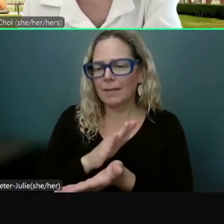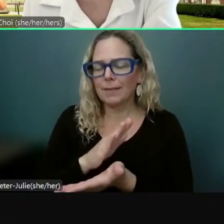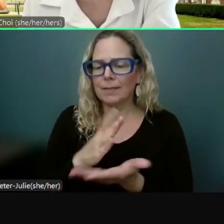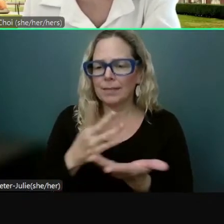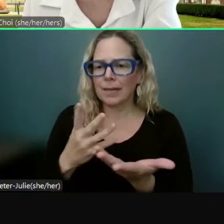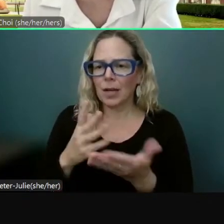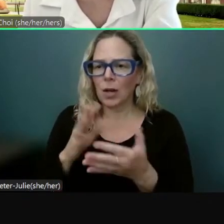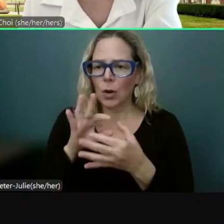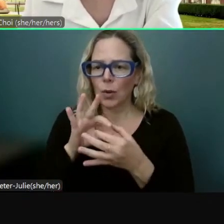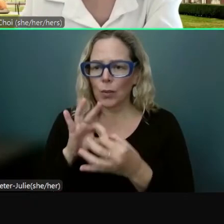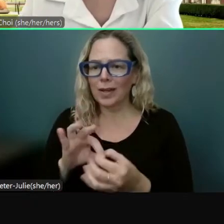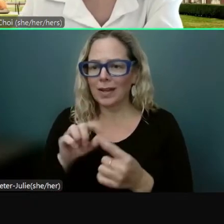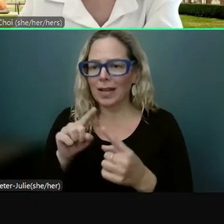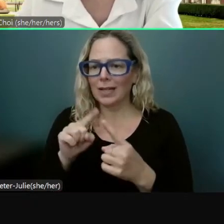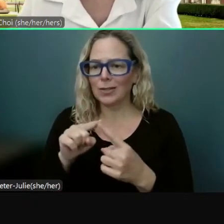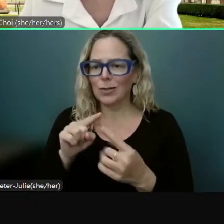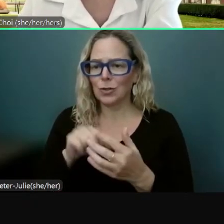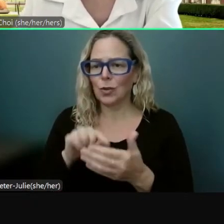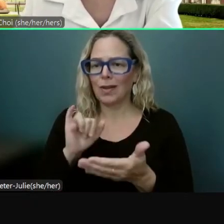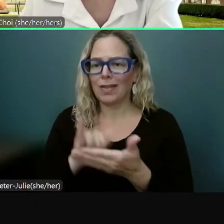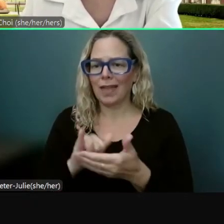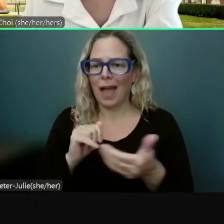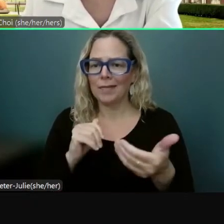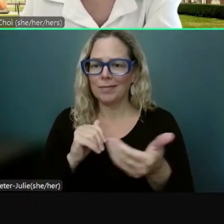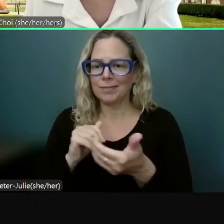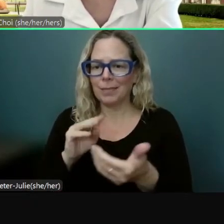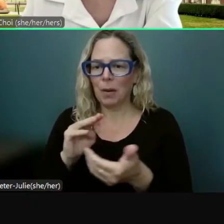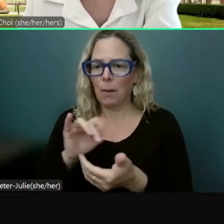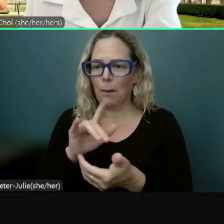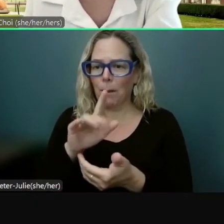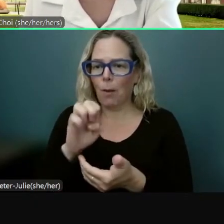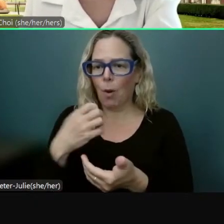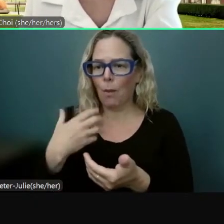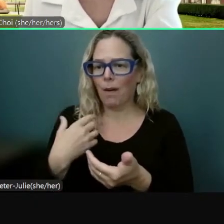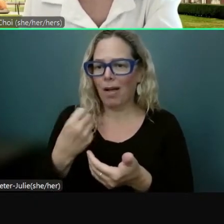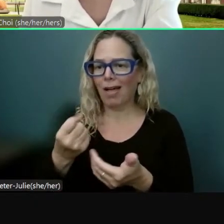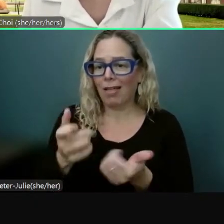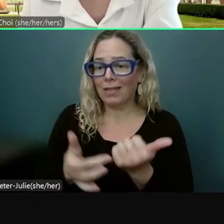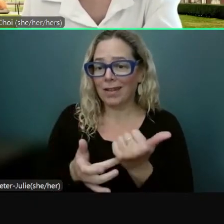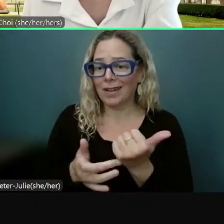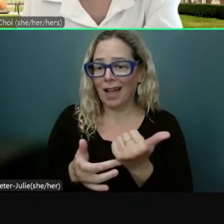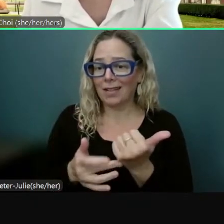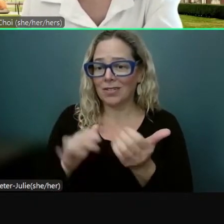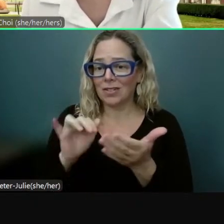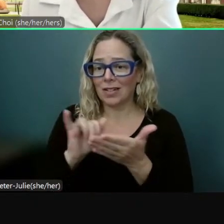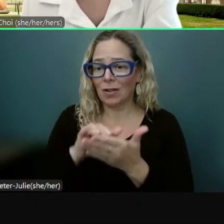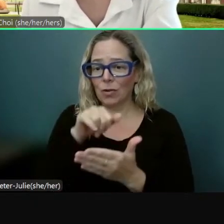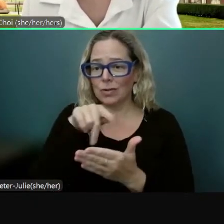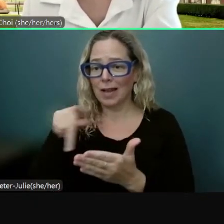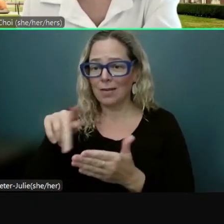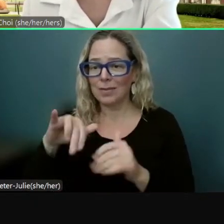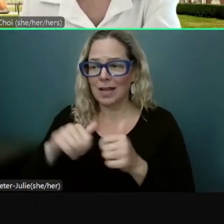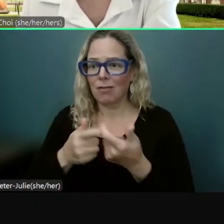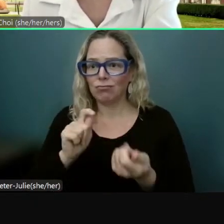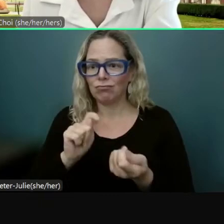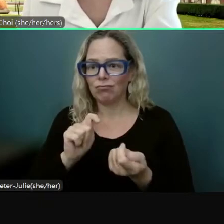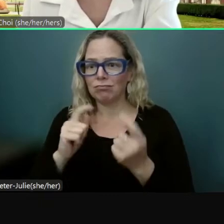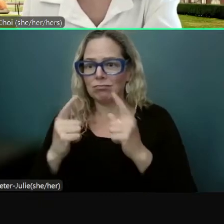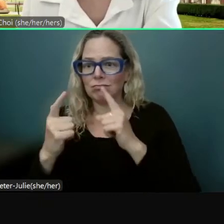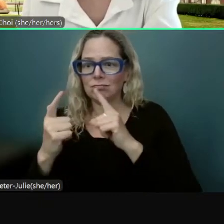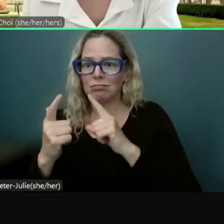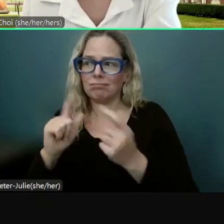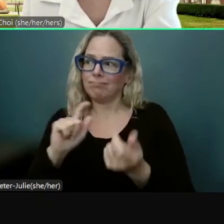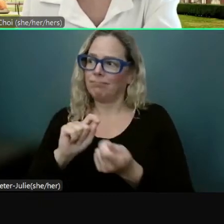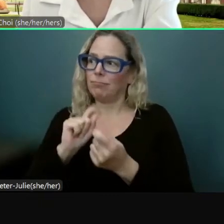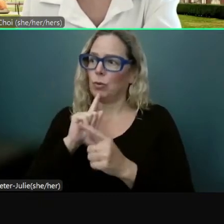health technologies is reshaping traditional self-care models. Historically, self-care